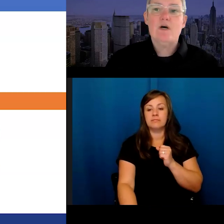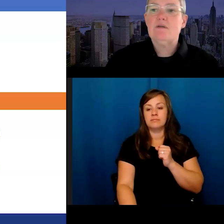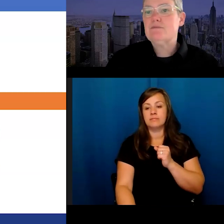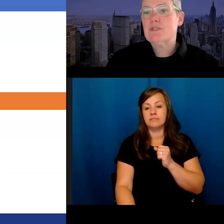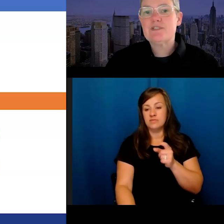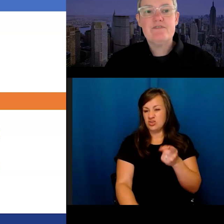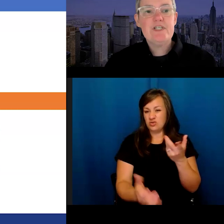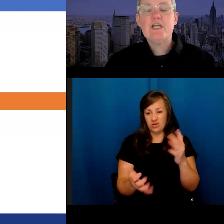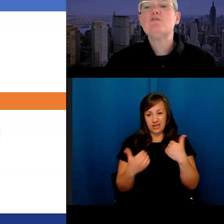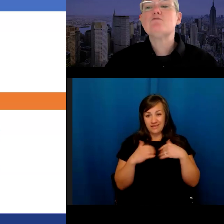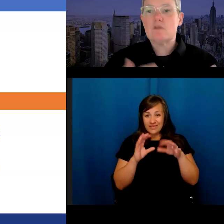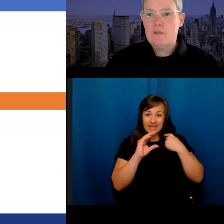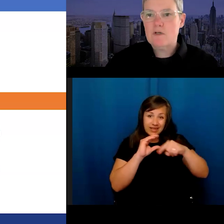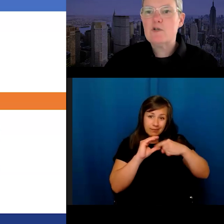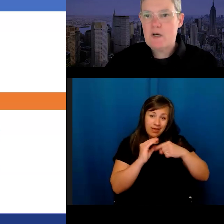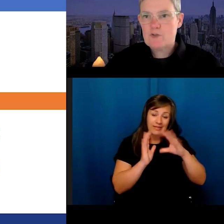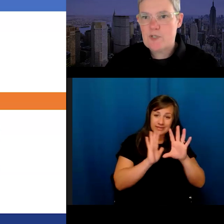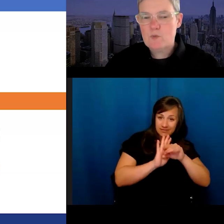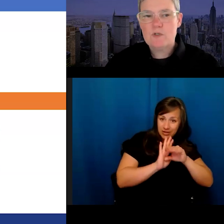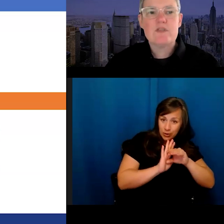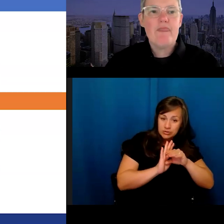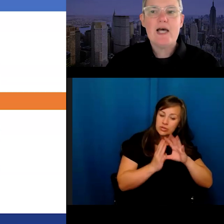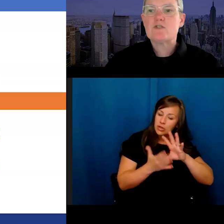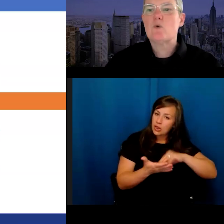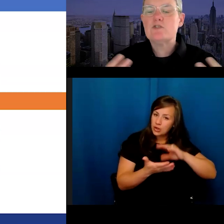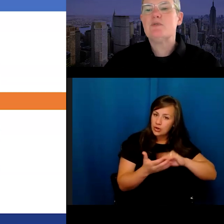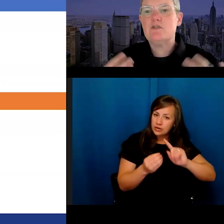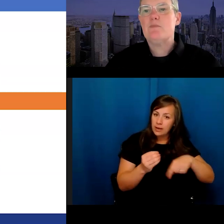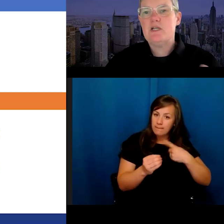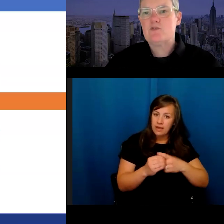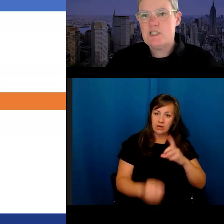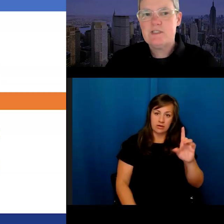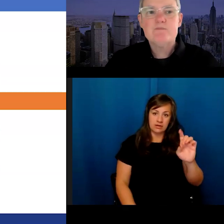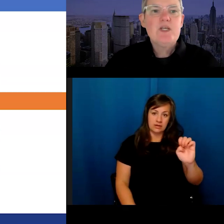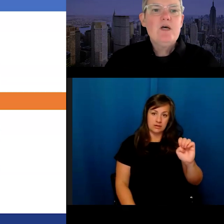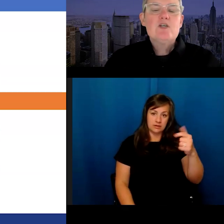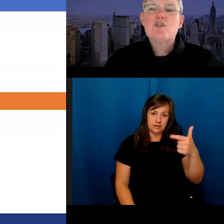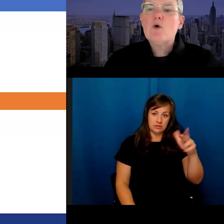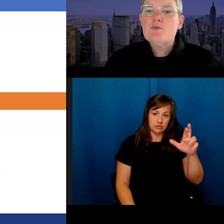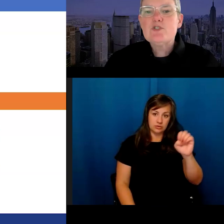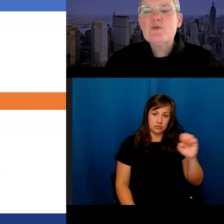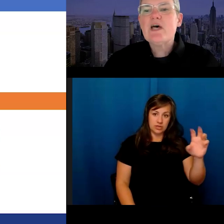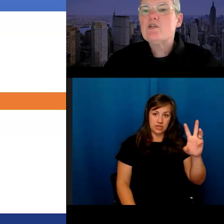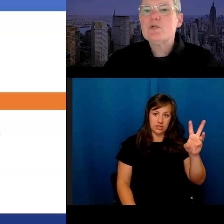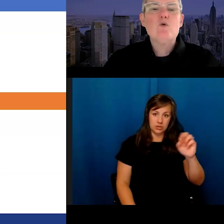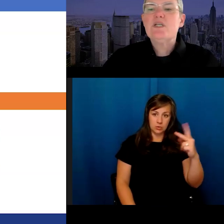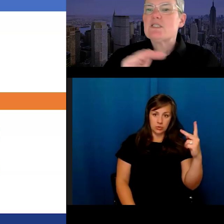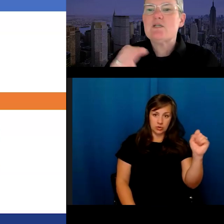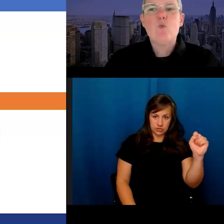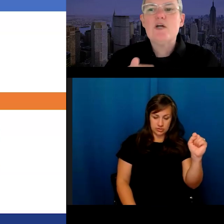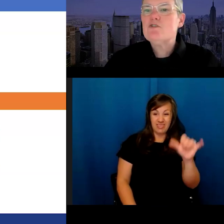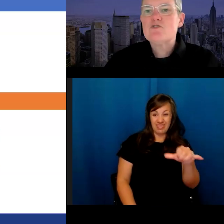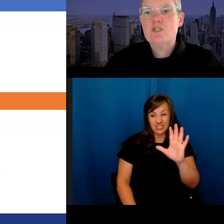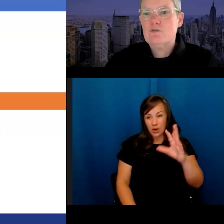emails, you've gotten links to videos, learn about degree works. That's going to be your best friend. So what you would do with that, you would go